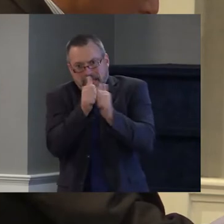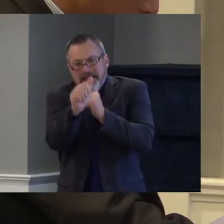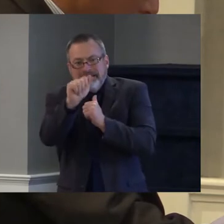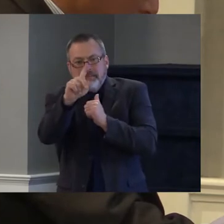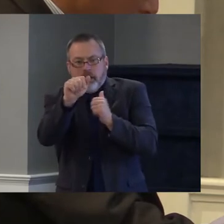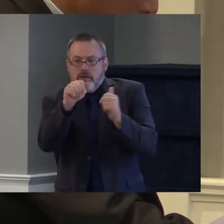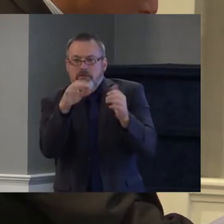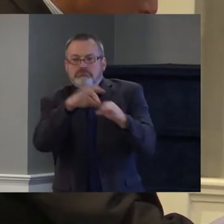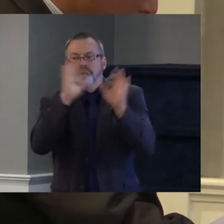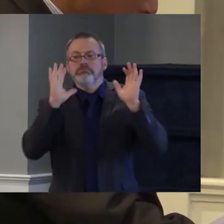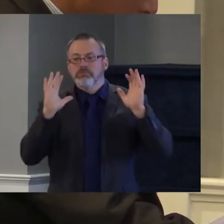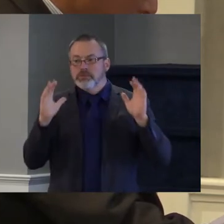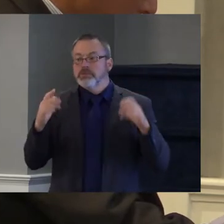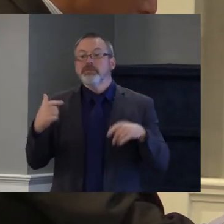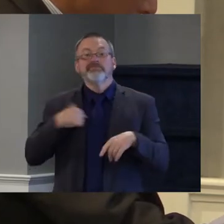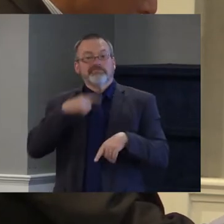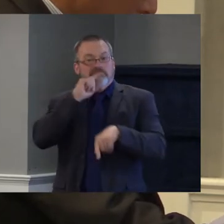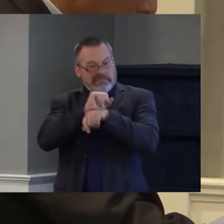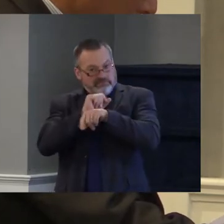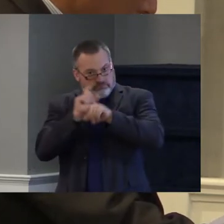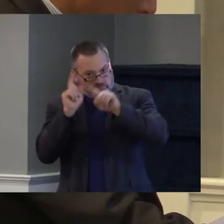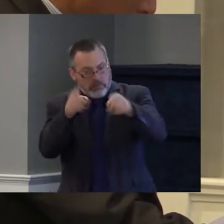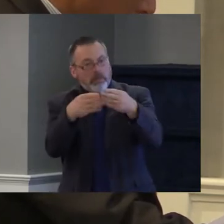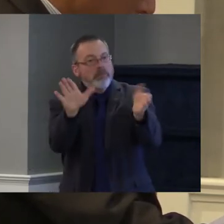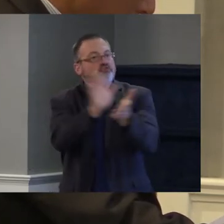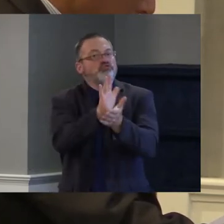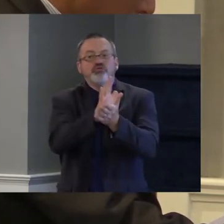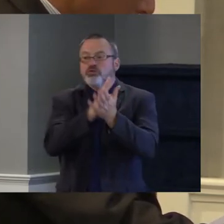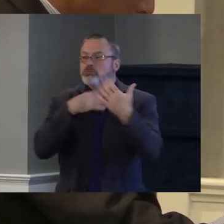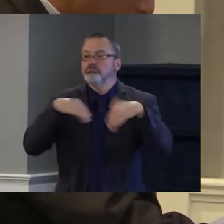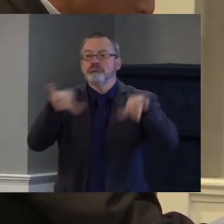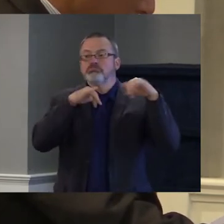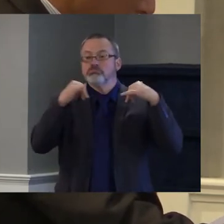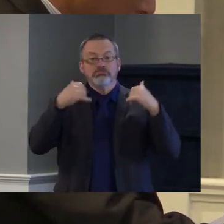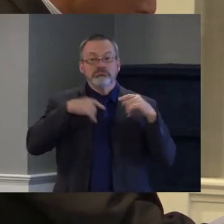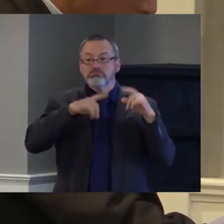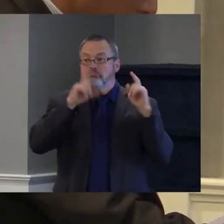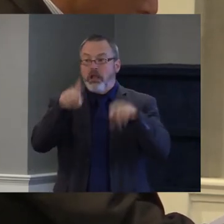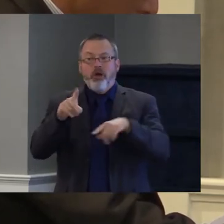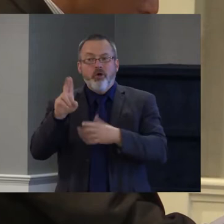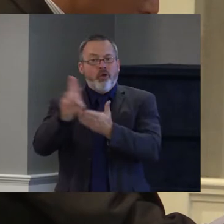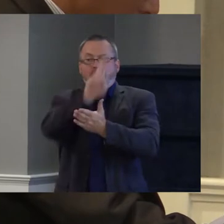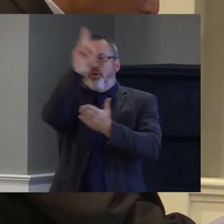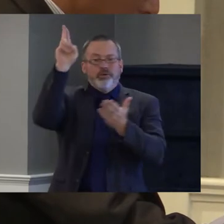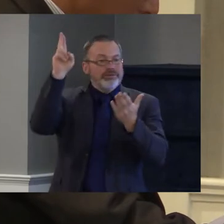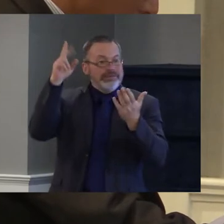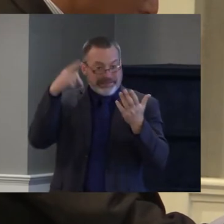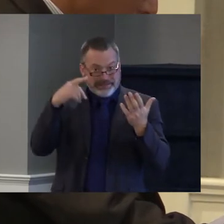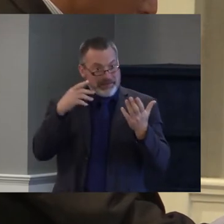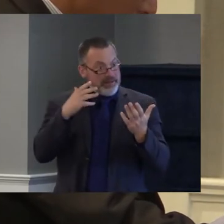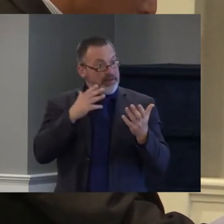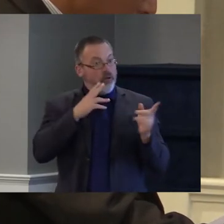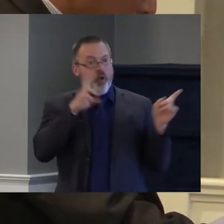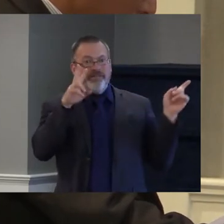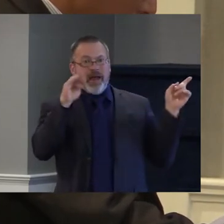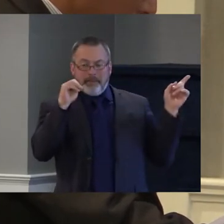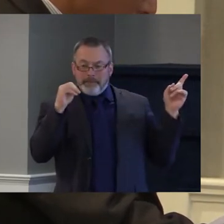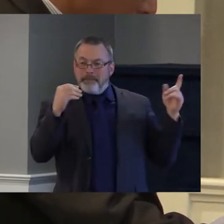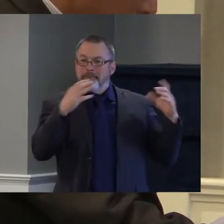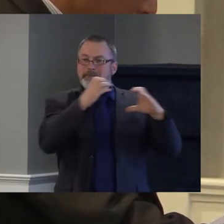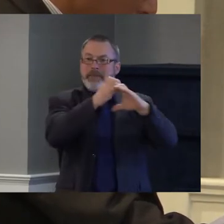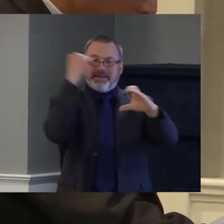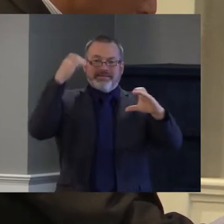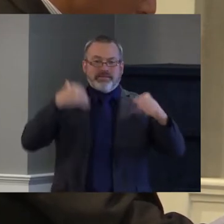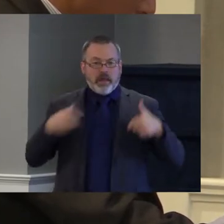attending the University of Vermont. Every bus I've been on has been accessible, and rarely does a restaurant not have an accessible